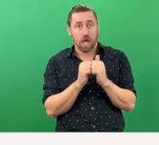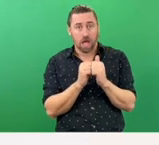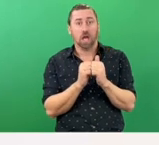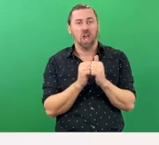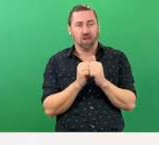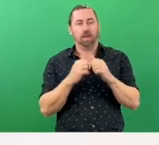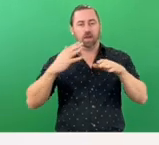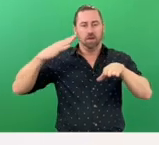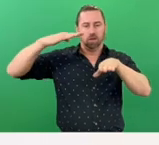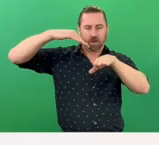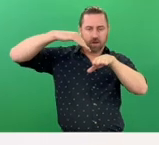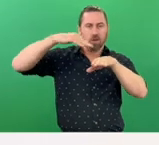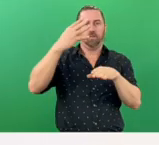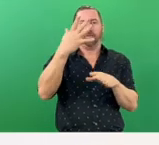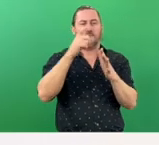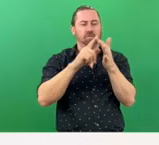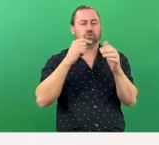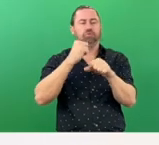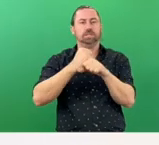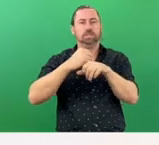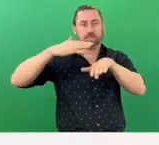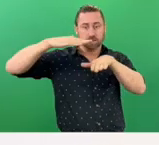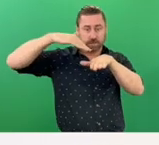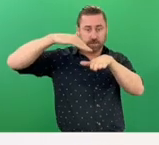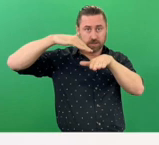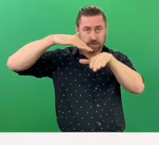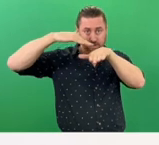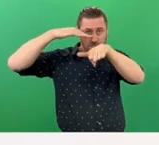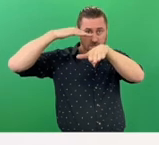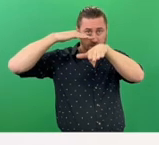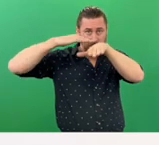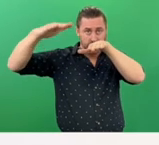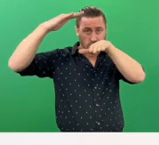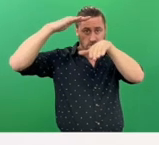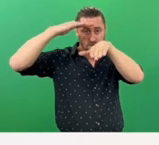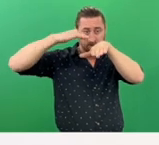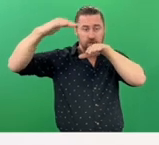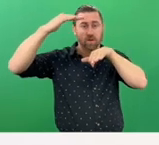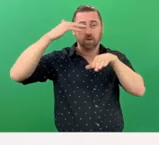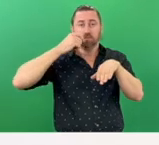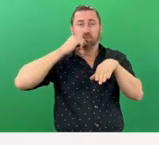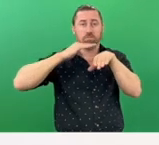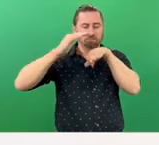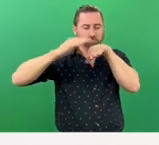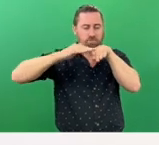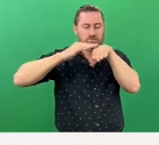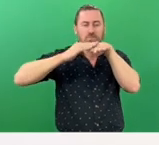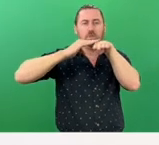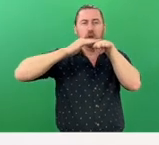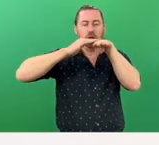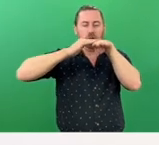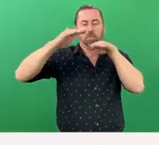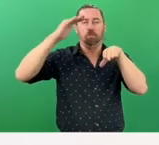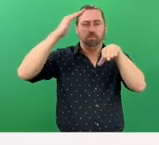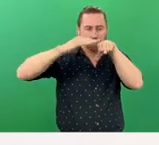hold it at about a 45-degree angle, about a 45-degree angle to the sandpaper, and just a couple of quick strokes back and